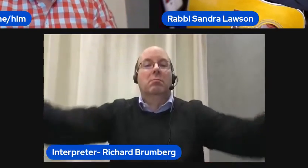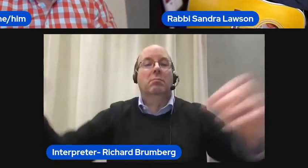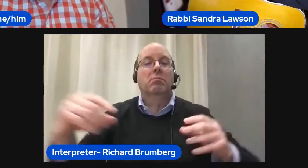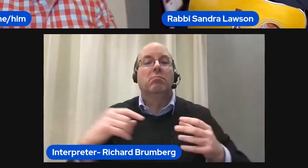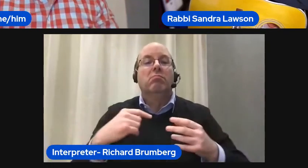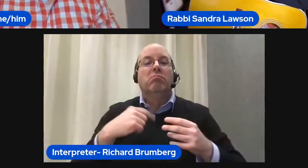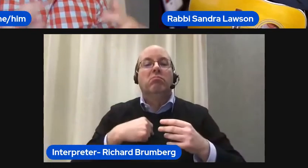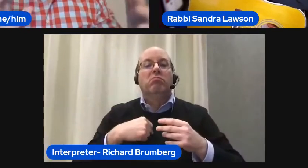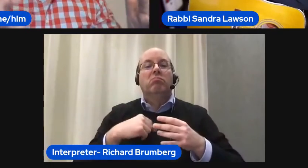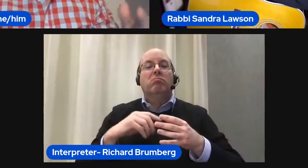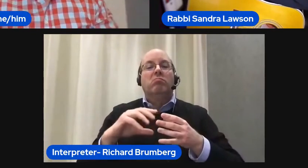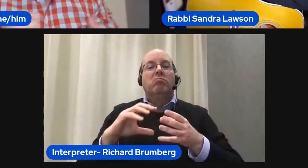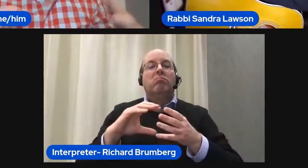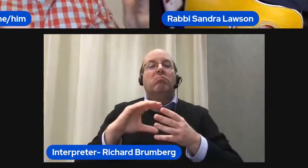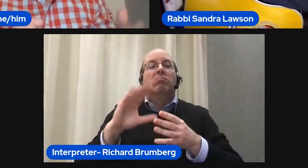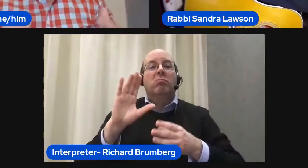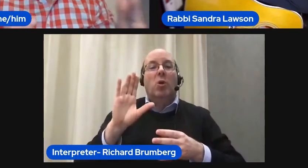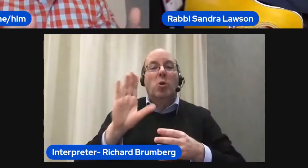the evening.